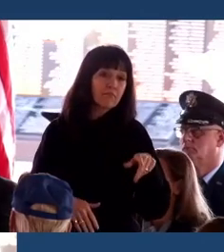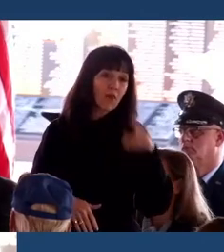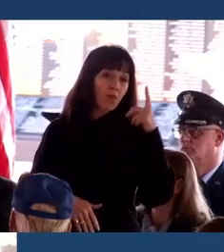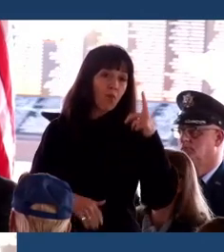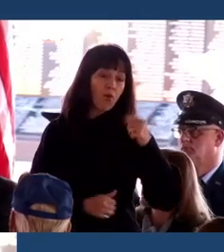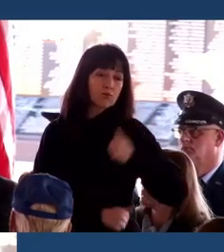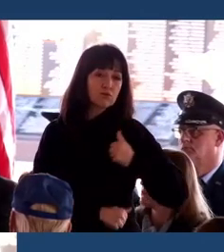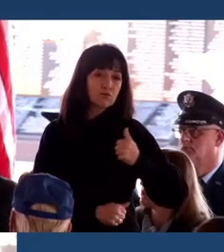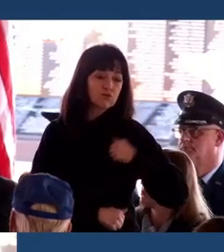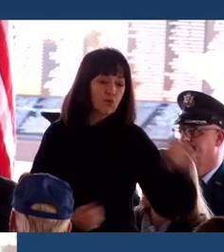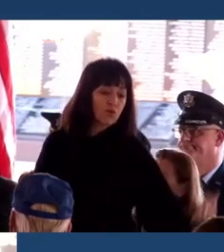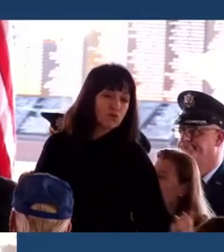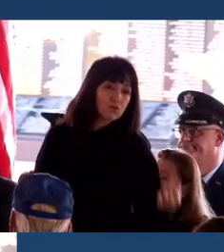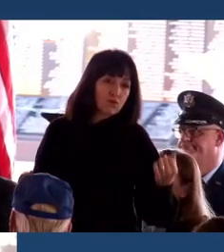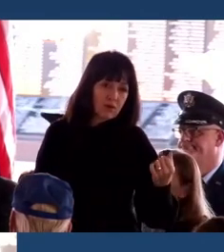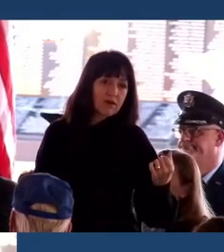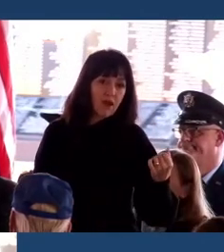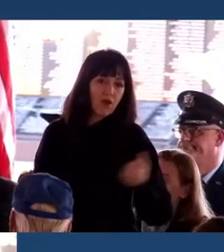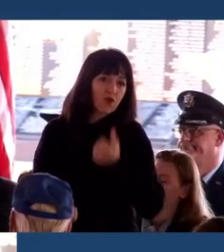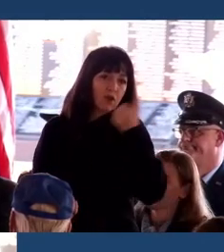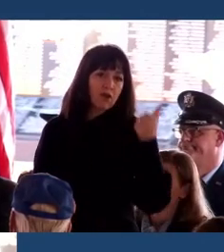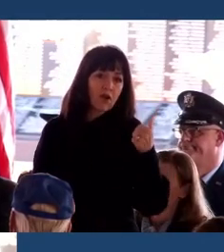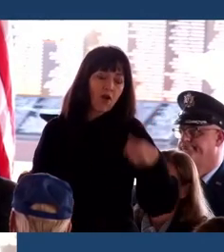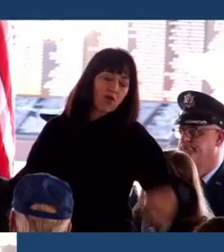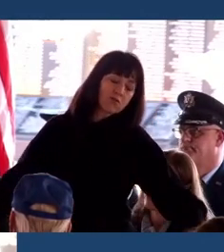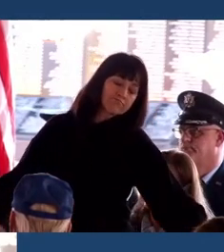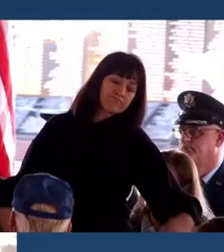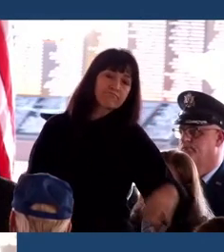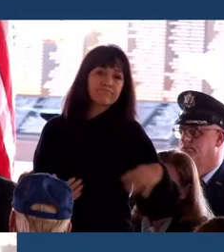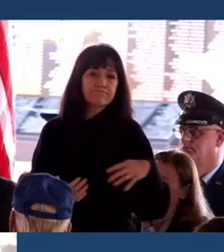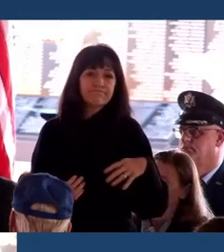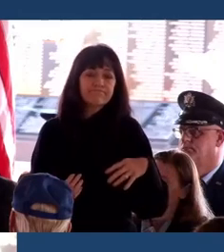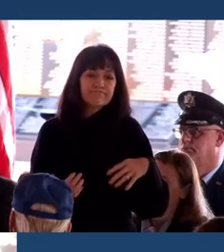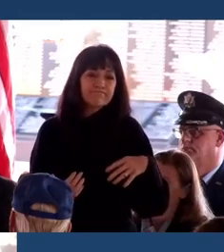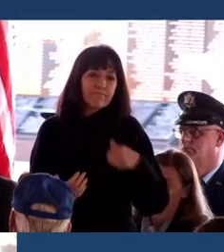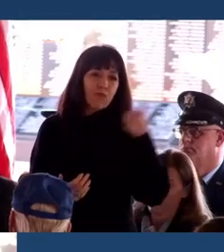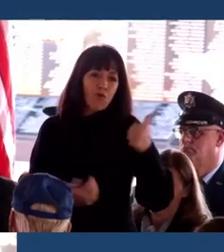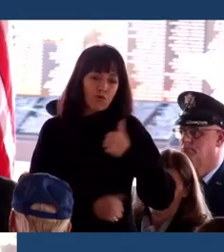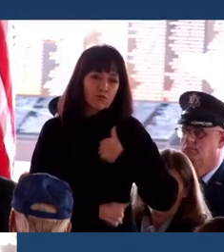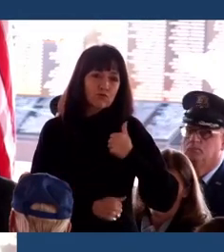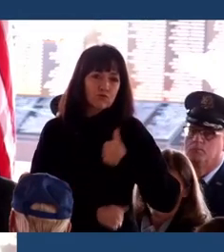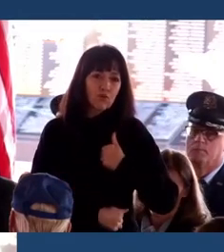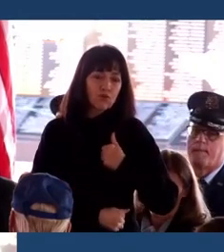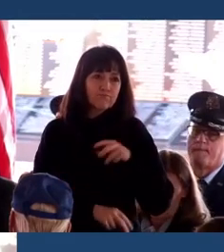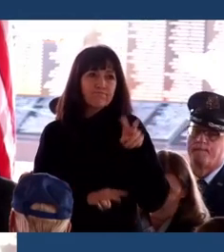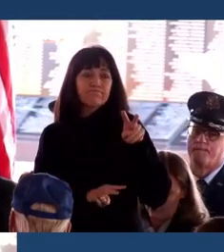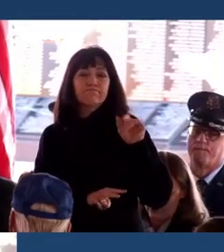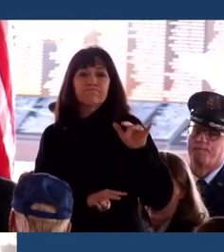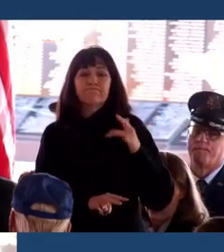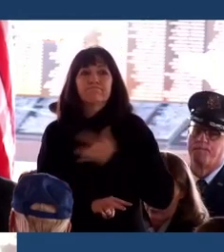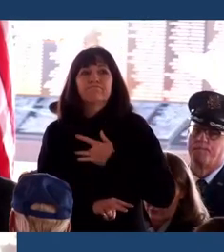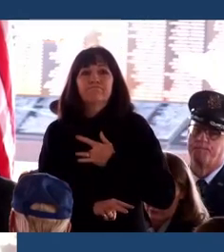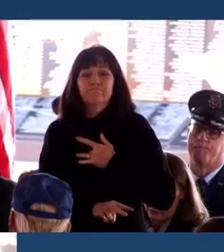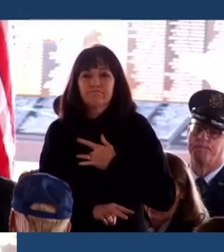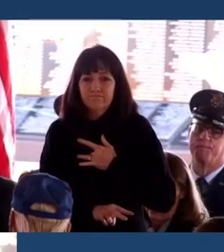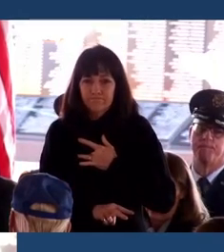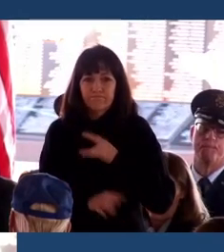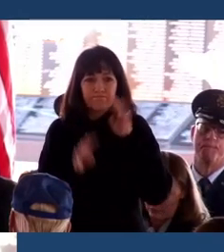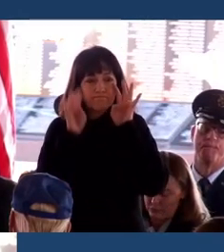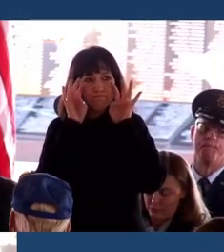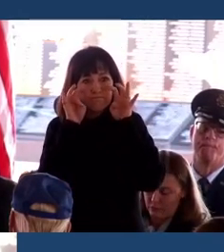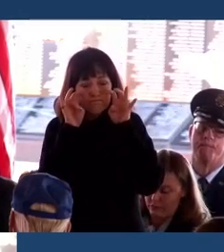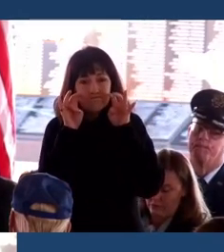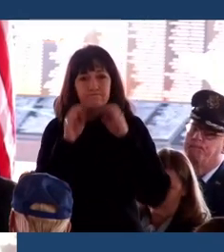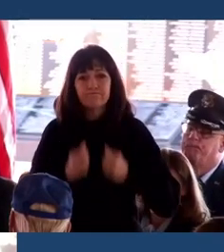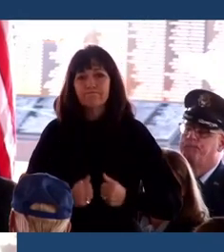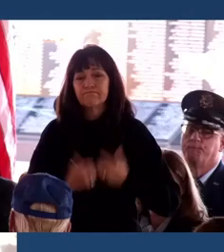of another soldier on the battlefield. The image evokes strong emotions, and so do the names